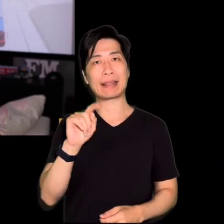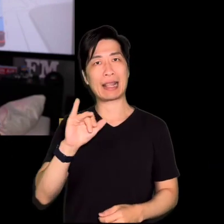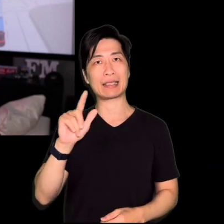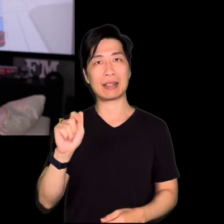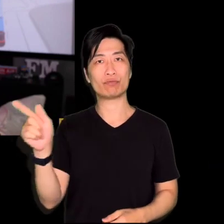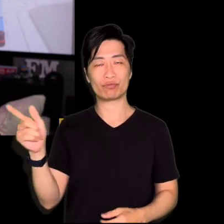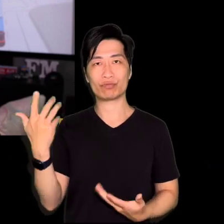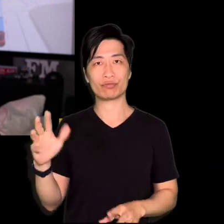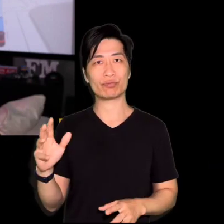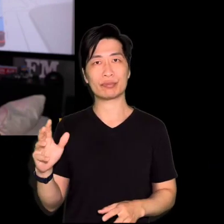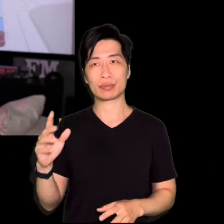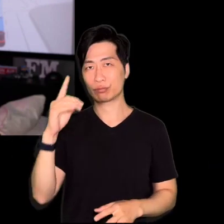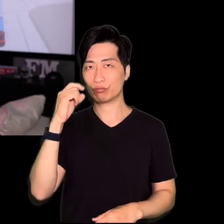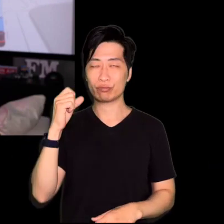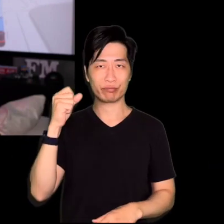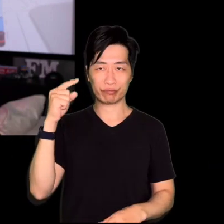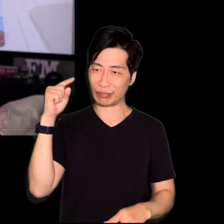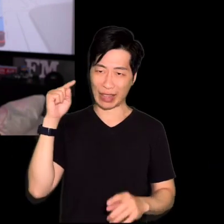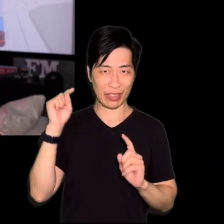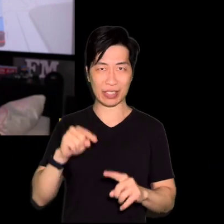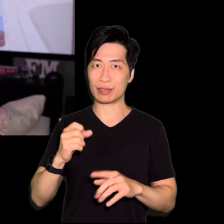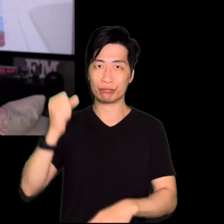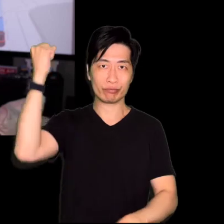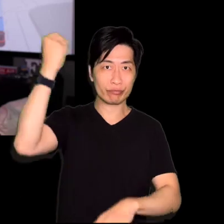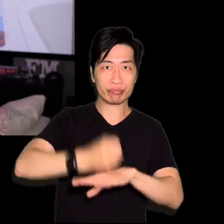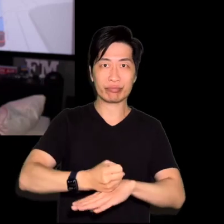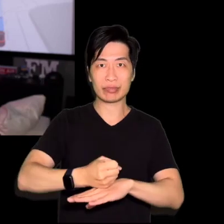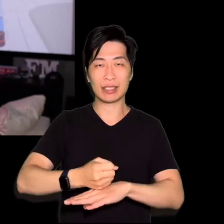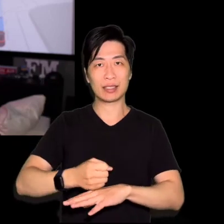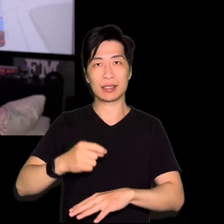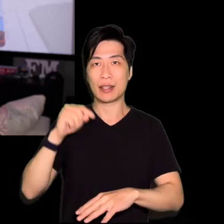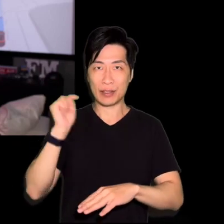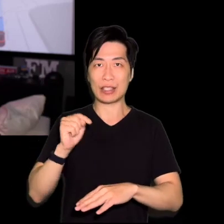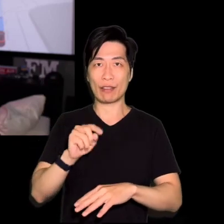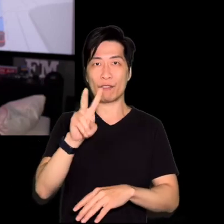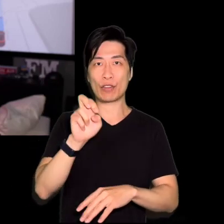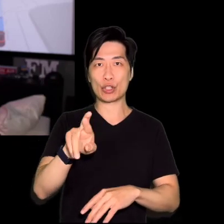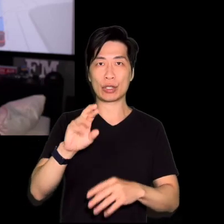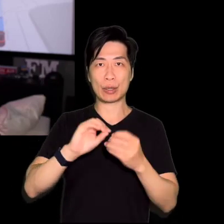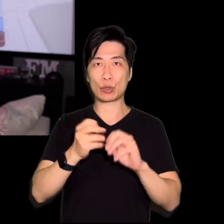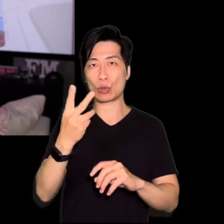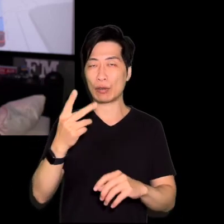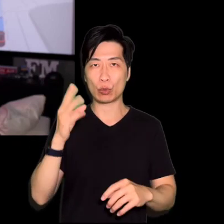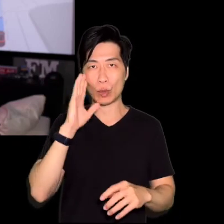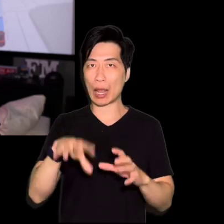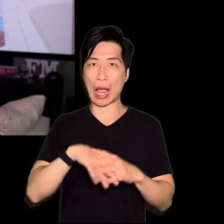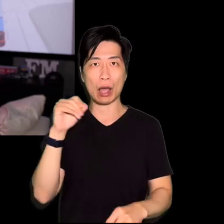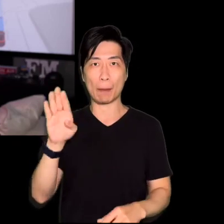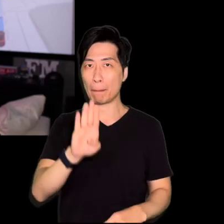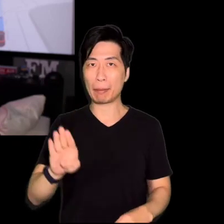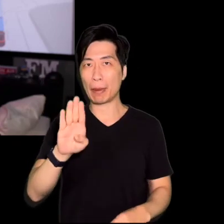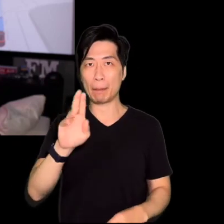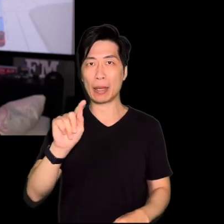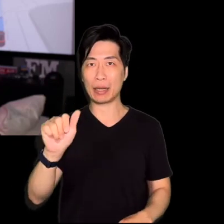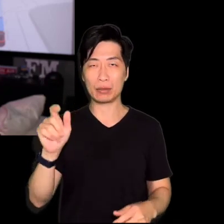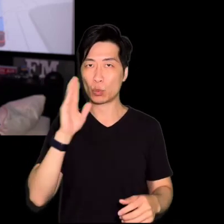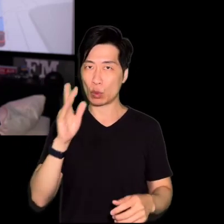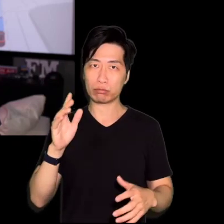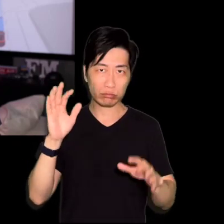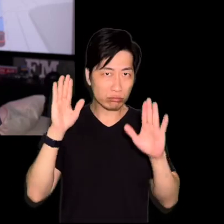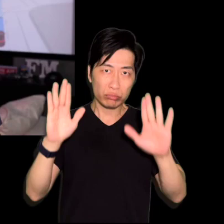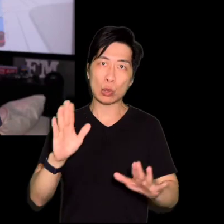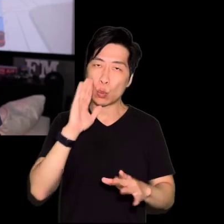They've said this is it. Like, version 12 is going to be out of beta. It's going to be incredible. It's going to work, and it's going to blow your